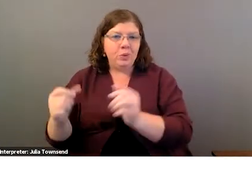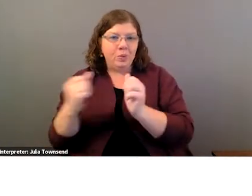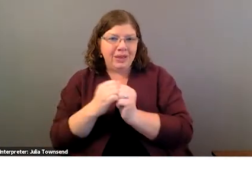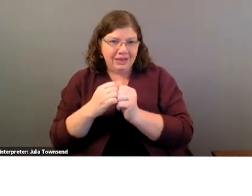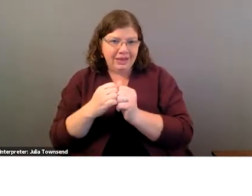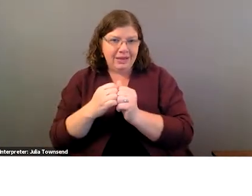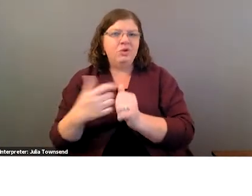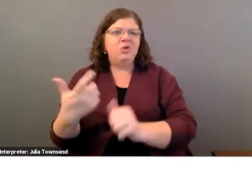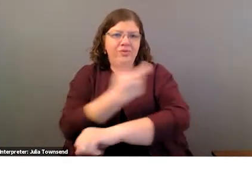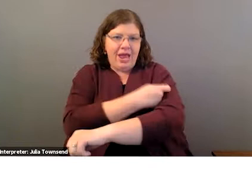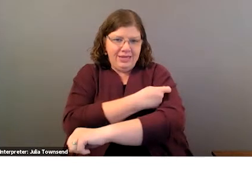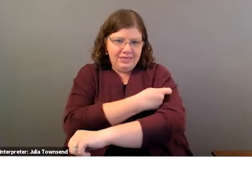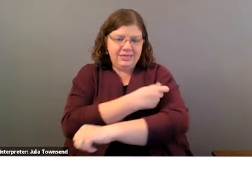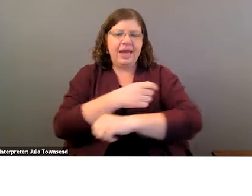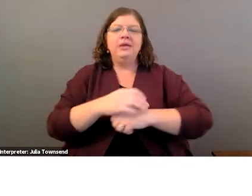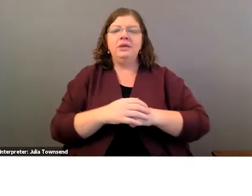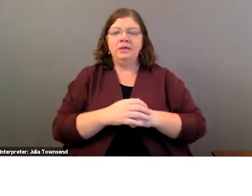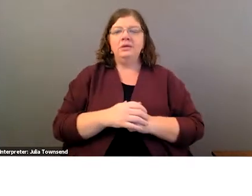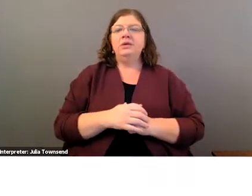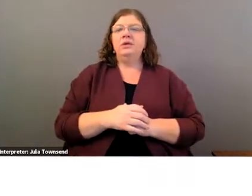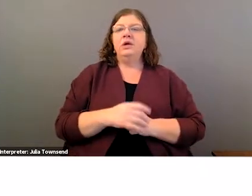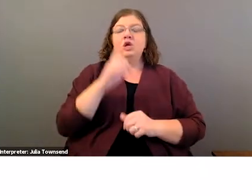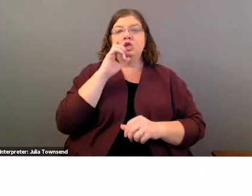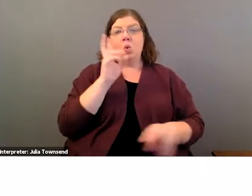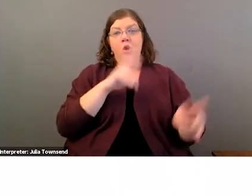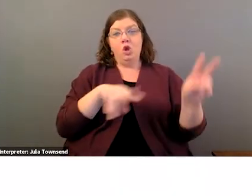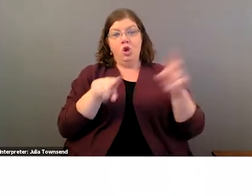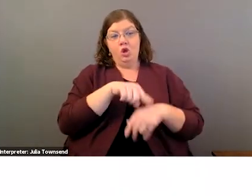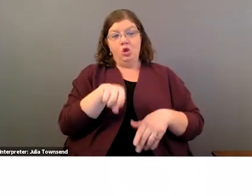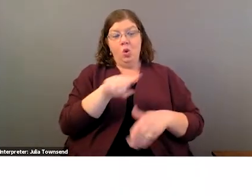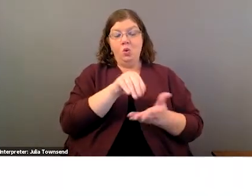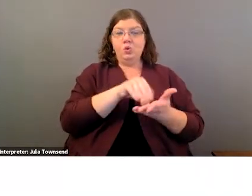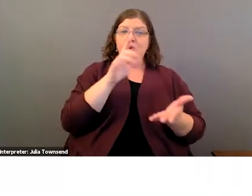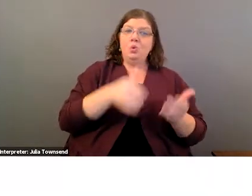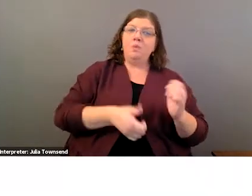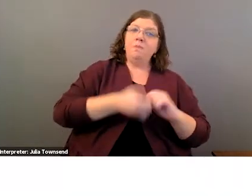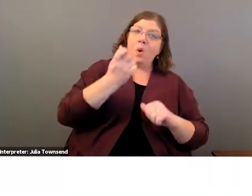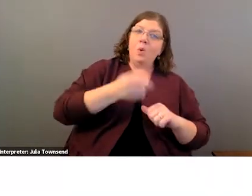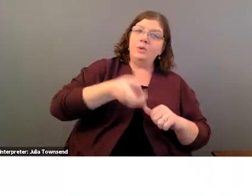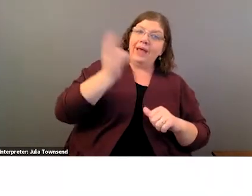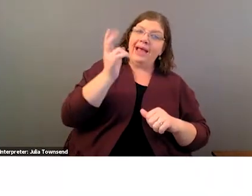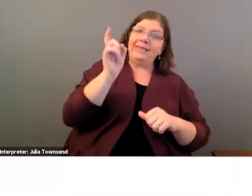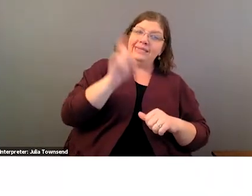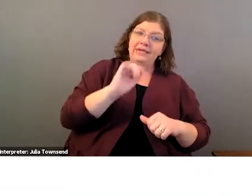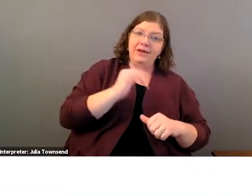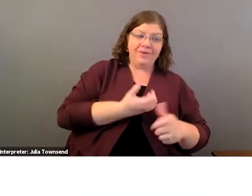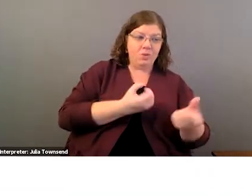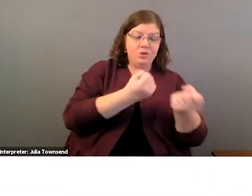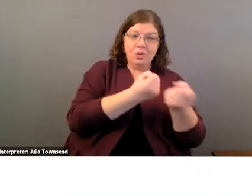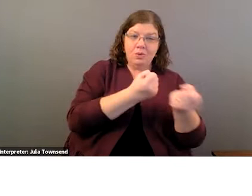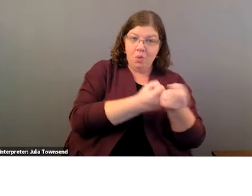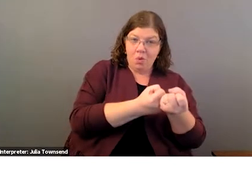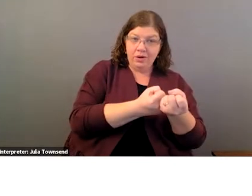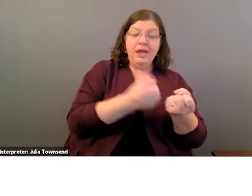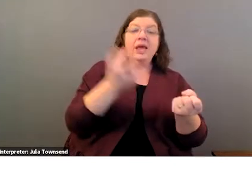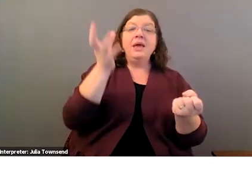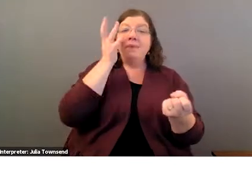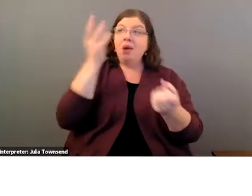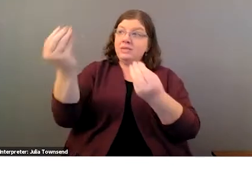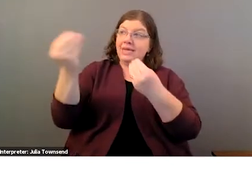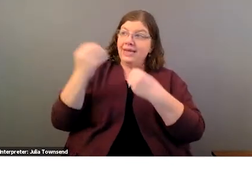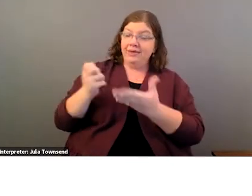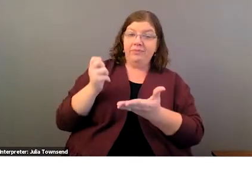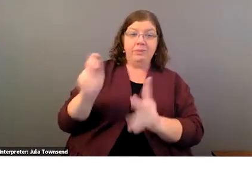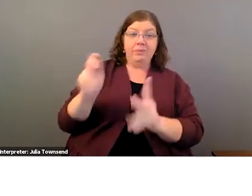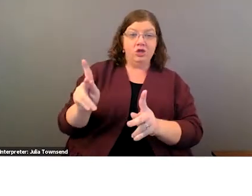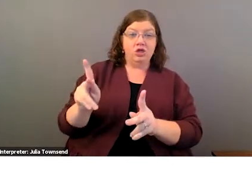become vaccinated. So we're looking at the students who most need our support, and parents can give permission for